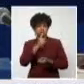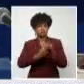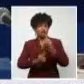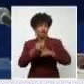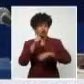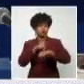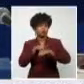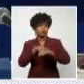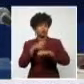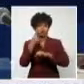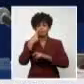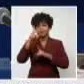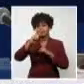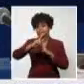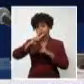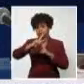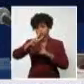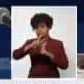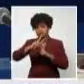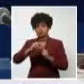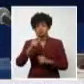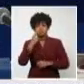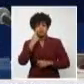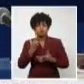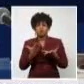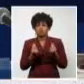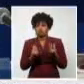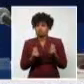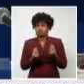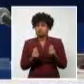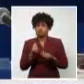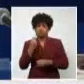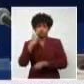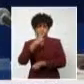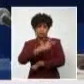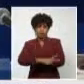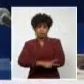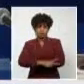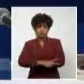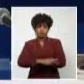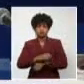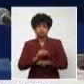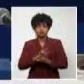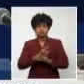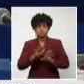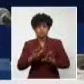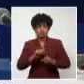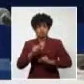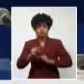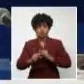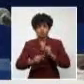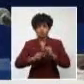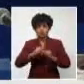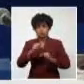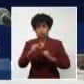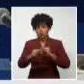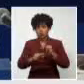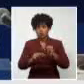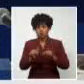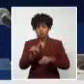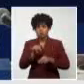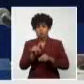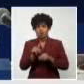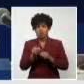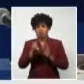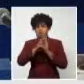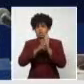And we say this because yesterday when we were watching television, we saw that many countries have already dismantled